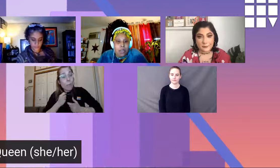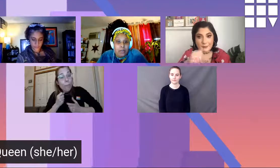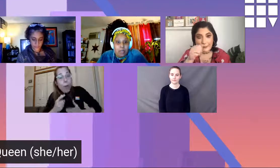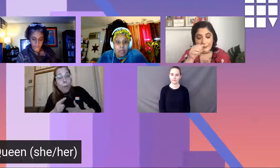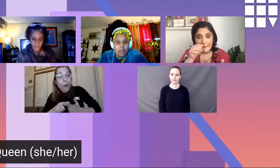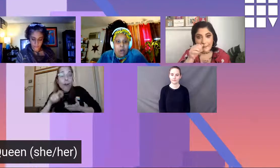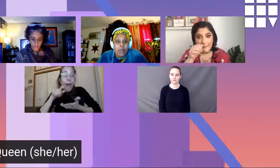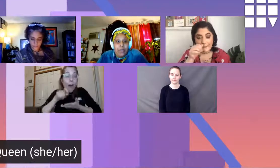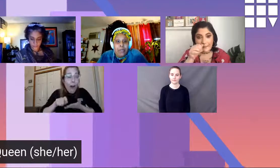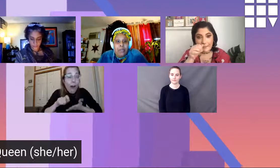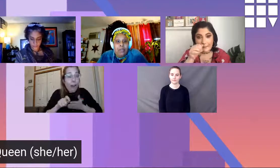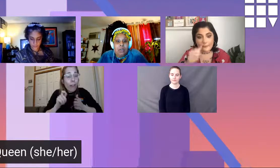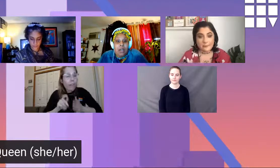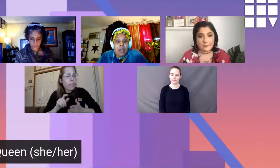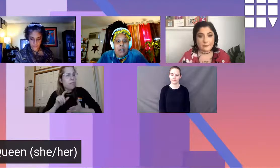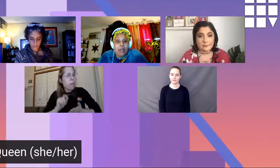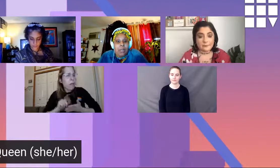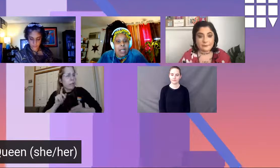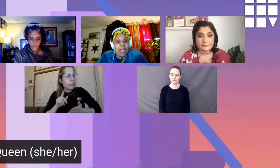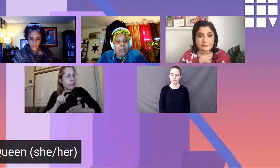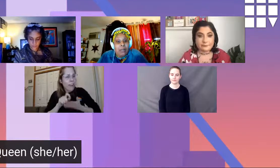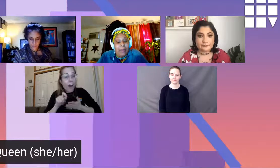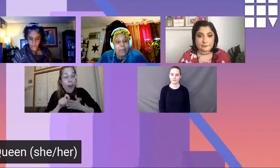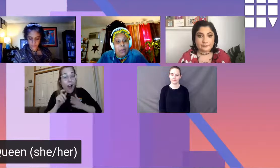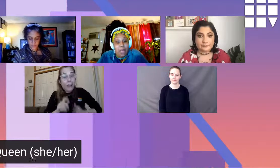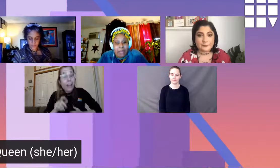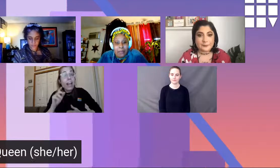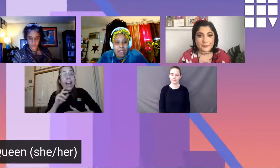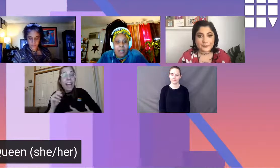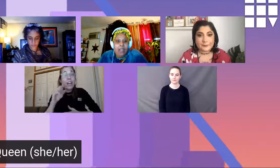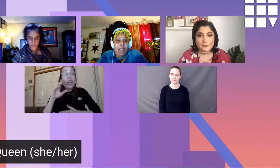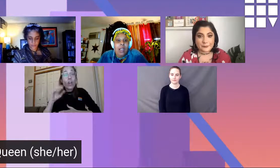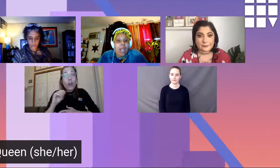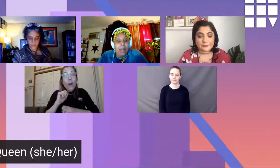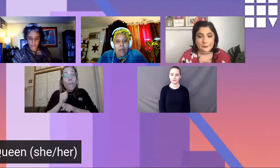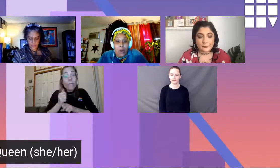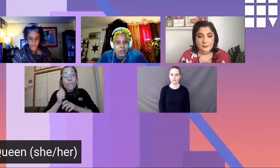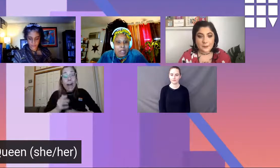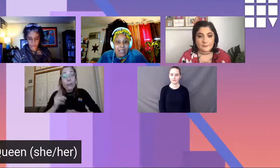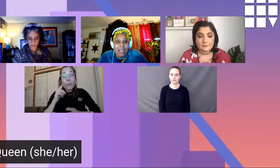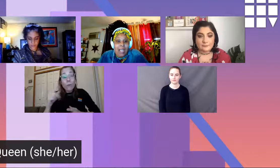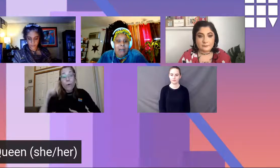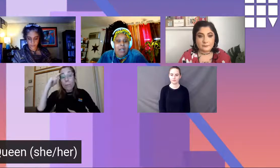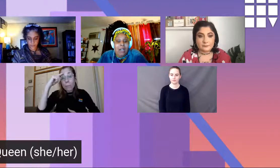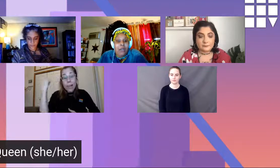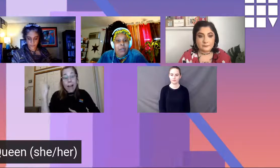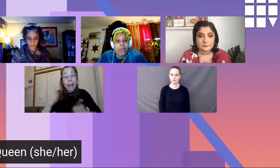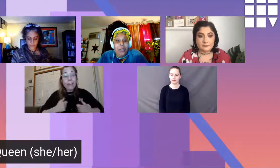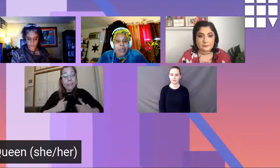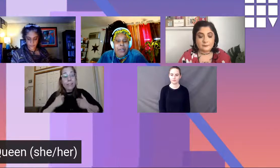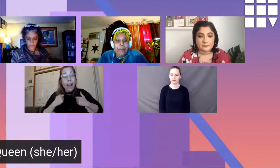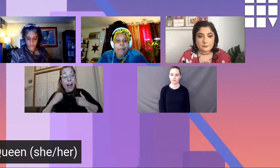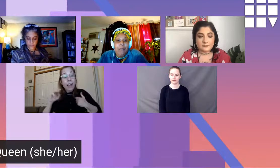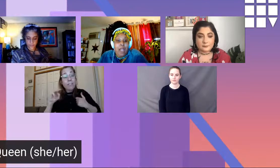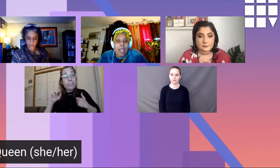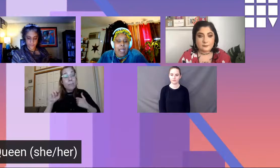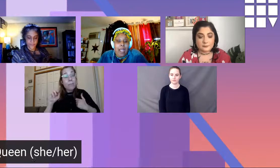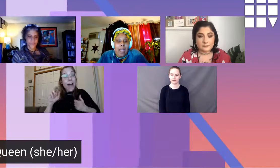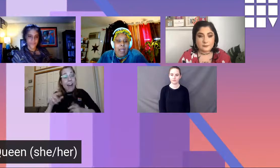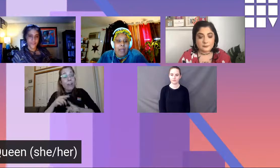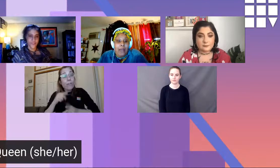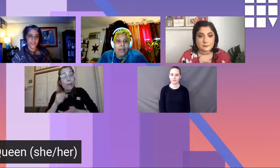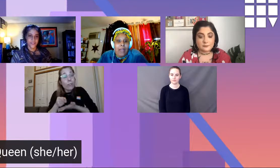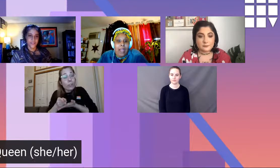also one of the co-founders of Black Lives Matter New Haven. I am an artist. I am an entrepreneur.